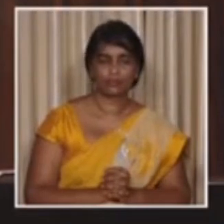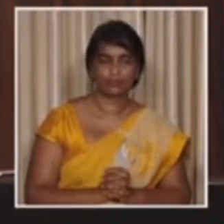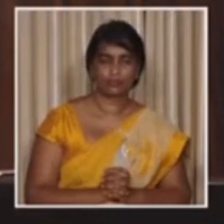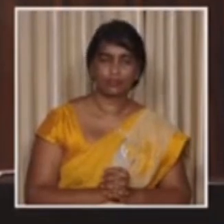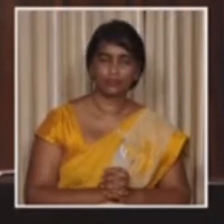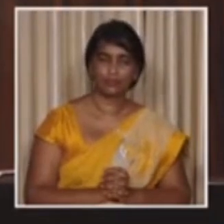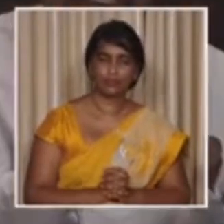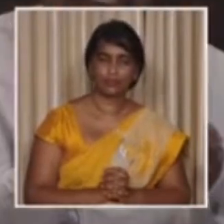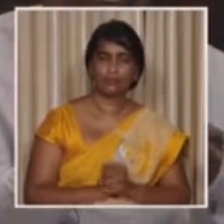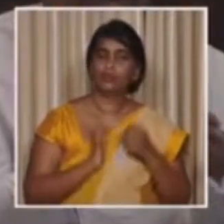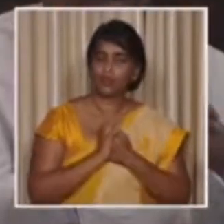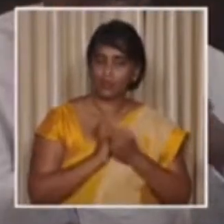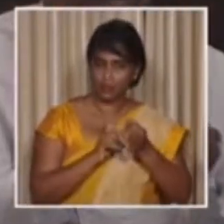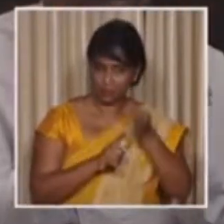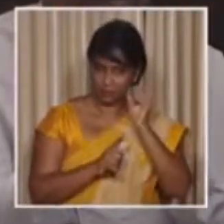Honorable President.